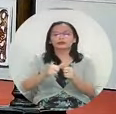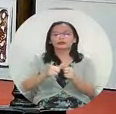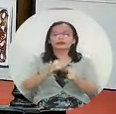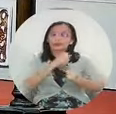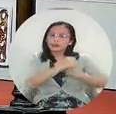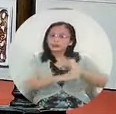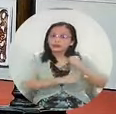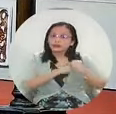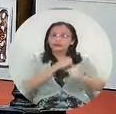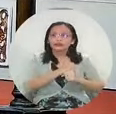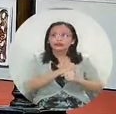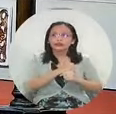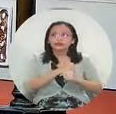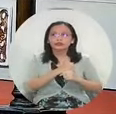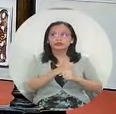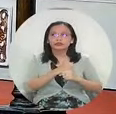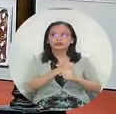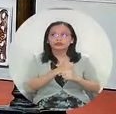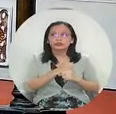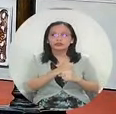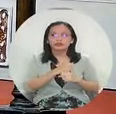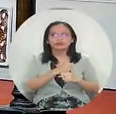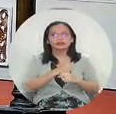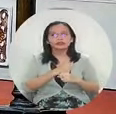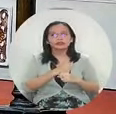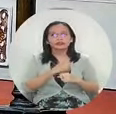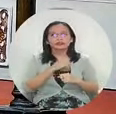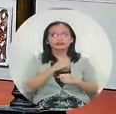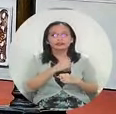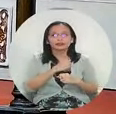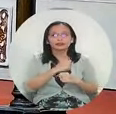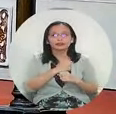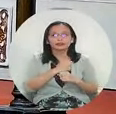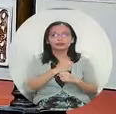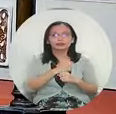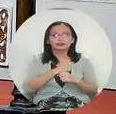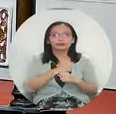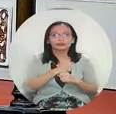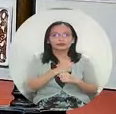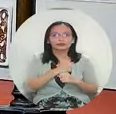have deserved. But Jesus took it upon Himself.